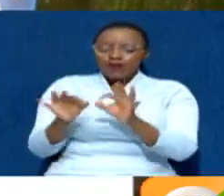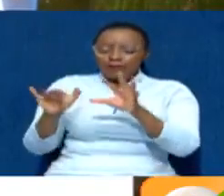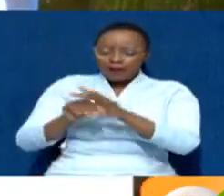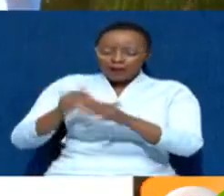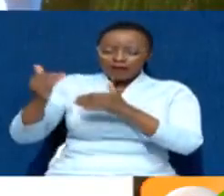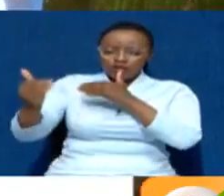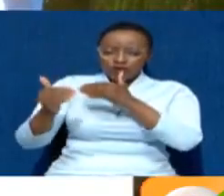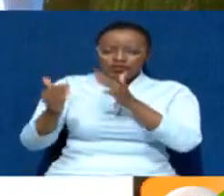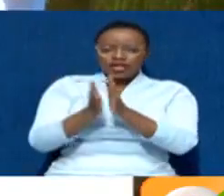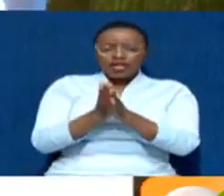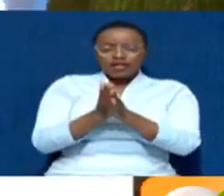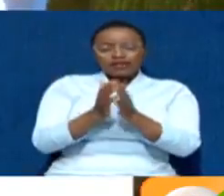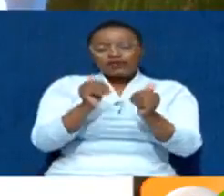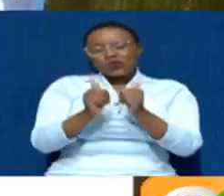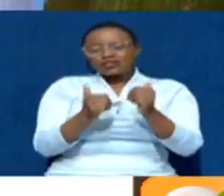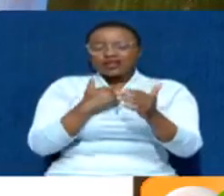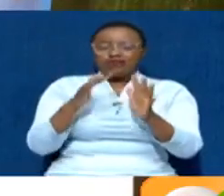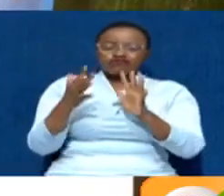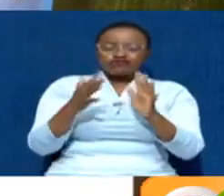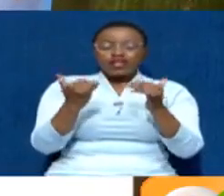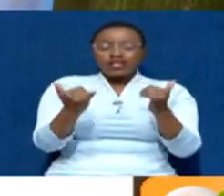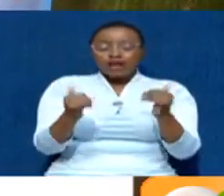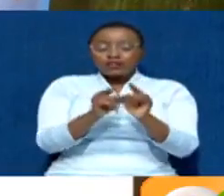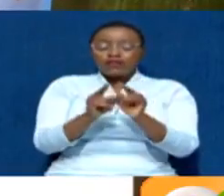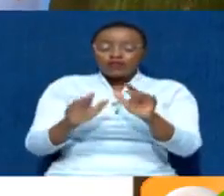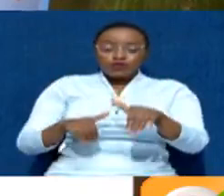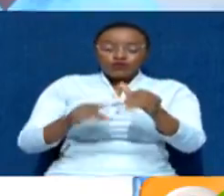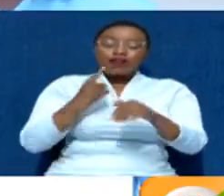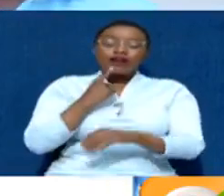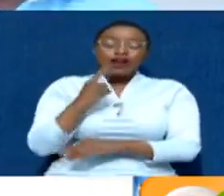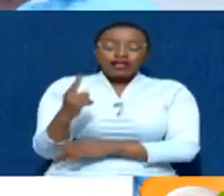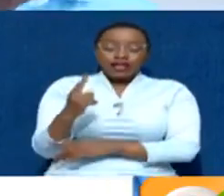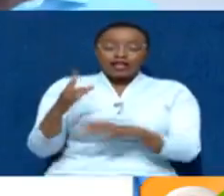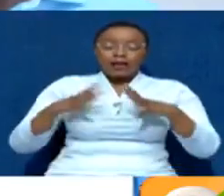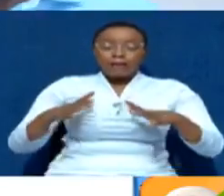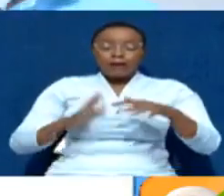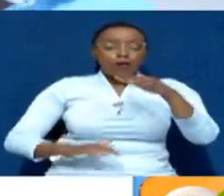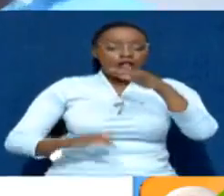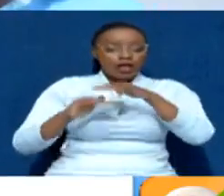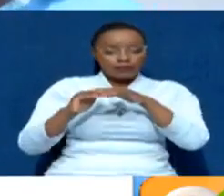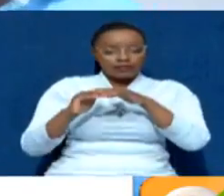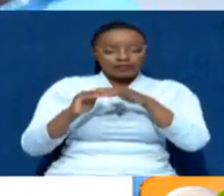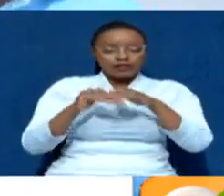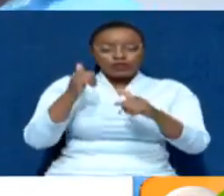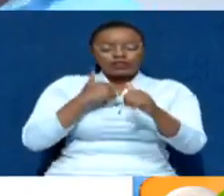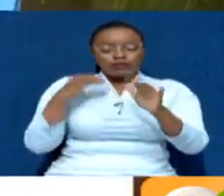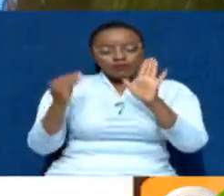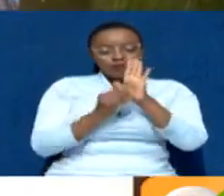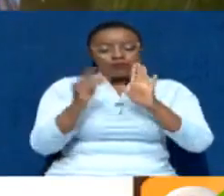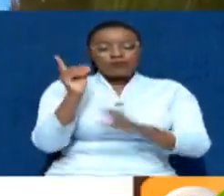members, and at any rate adhere to the 100-person attendance limit as